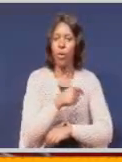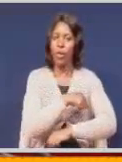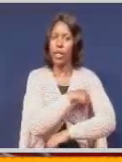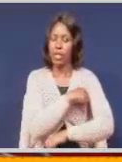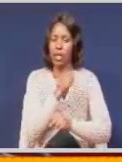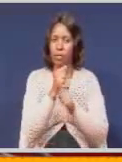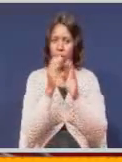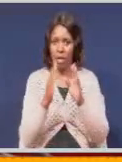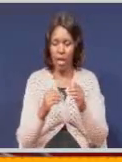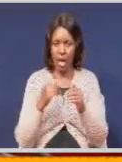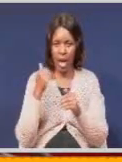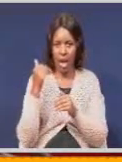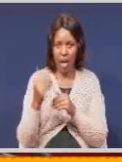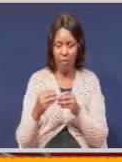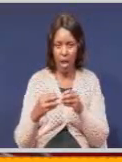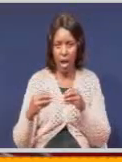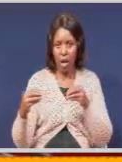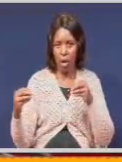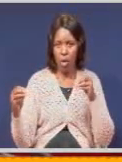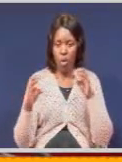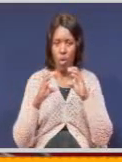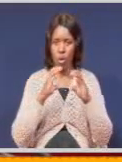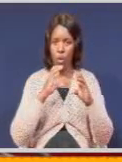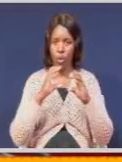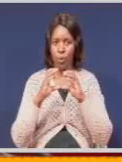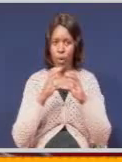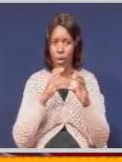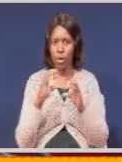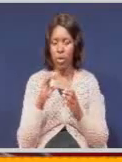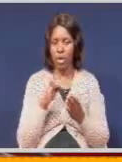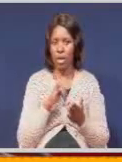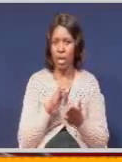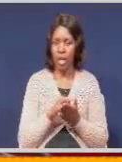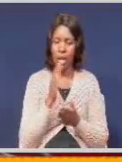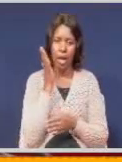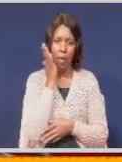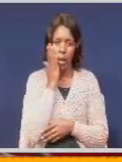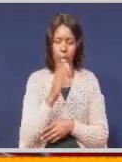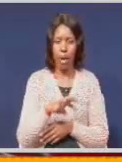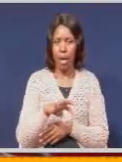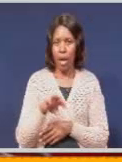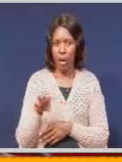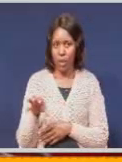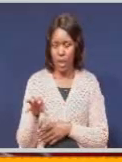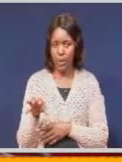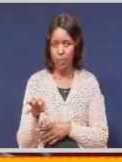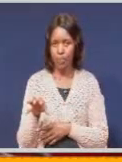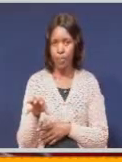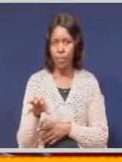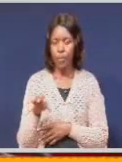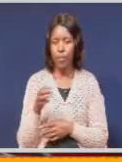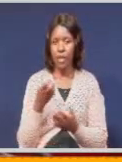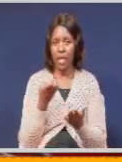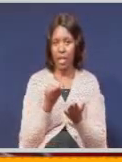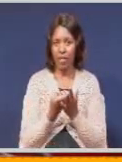after lengthy communication that Mama Governor, you'll see the evidence is